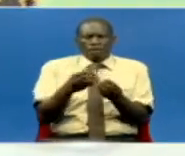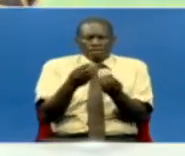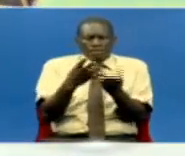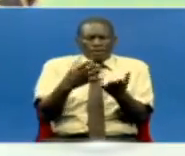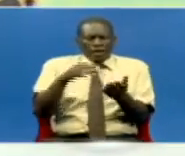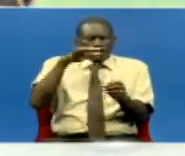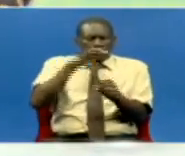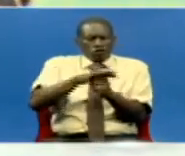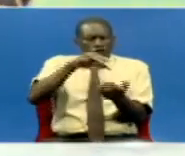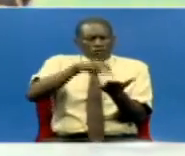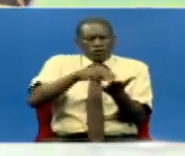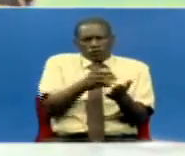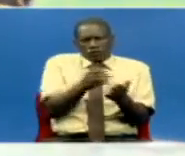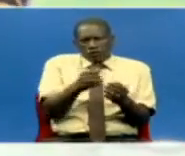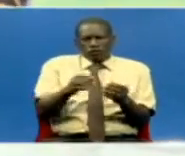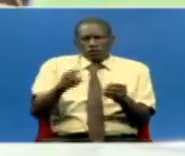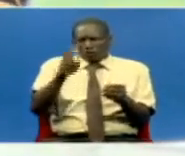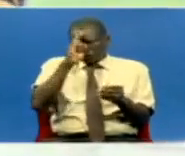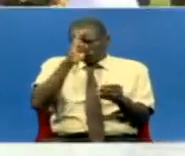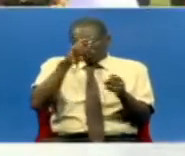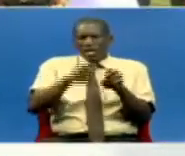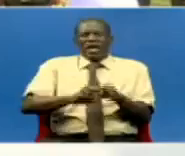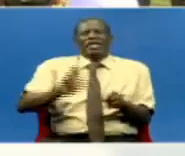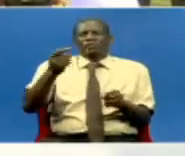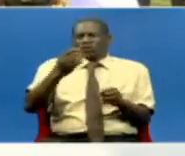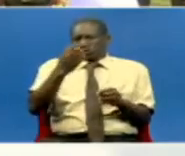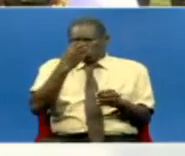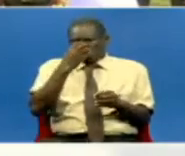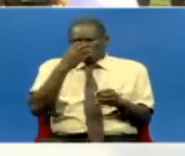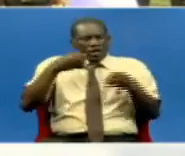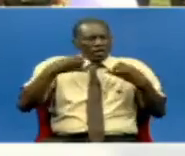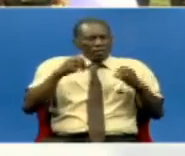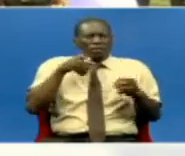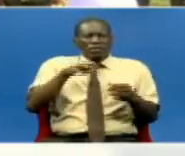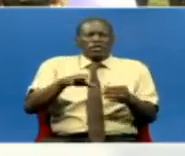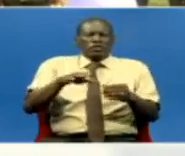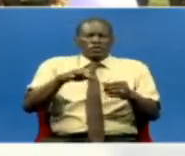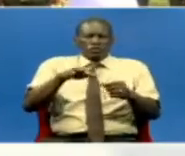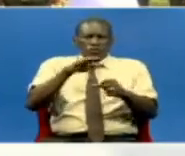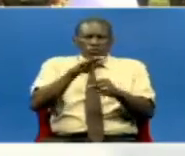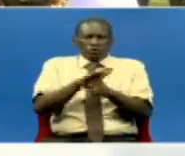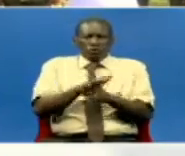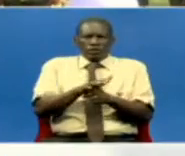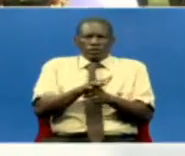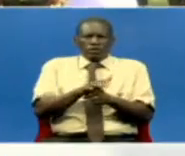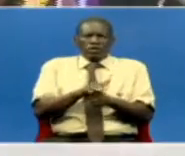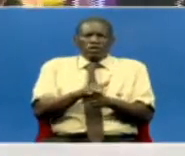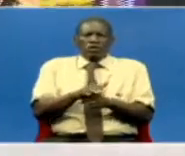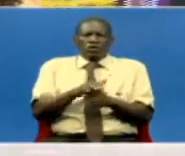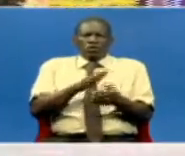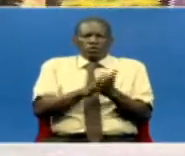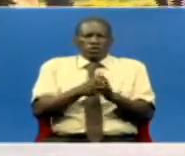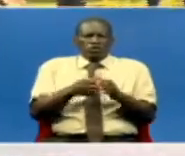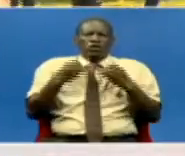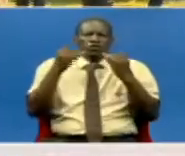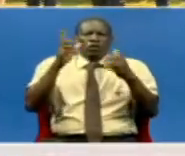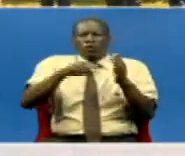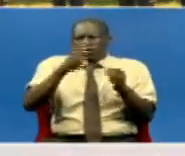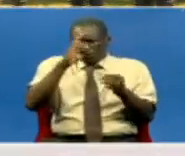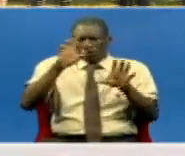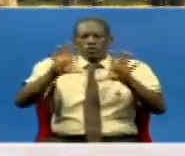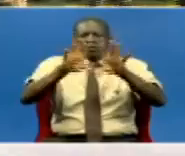shillings. But even then, as President William Ruto fulfilled his mandate, albeit without details of what the police